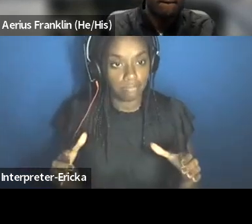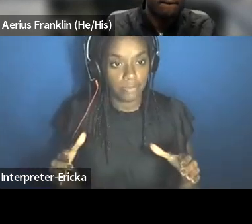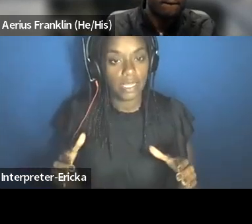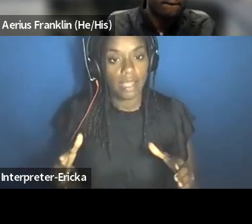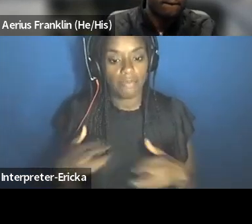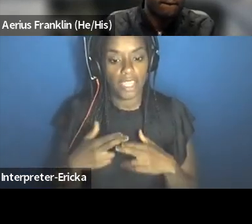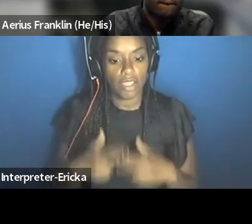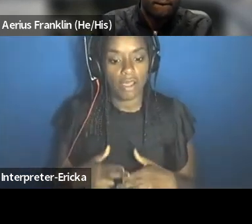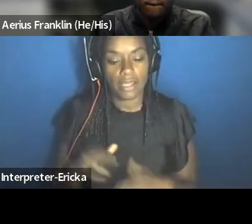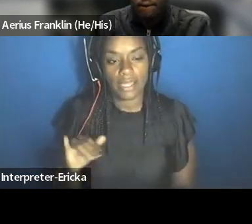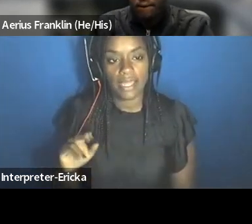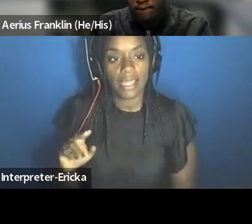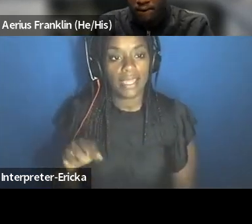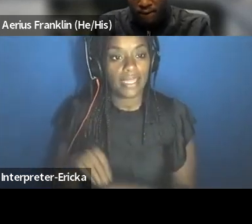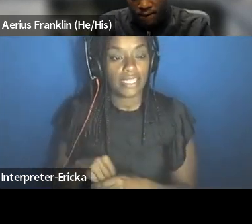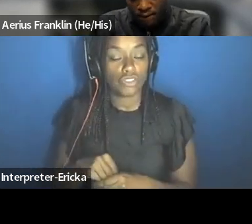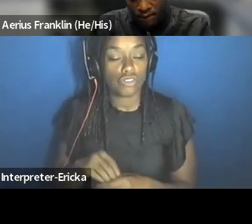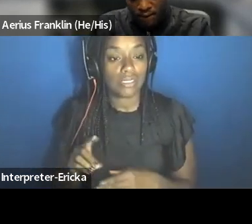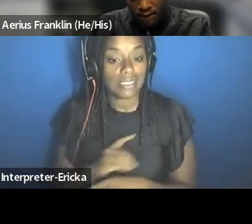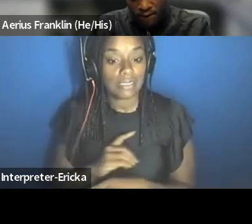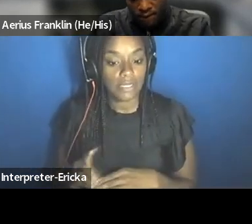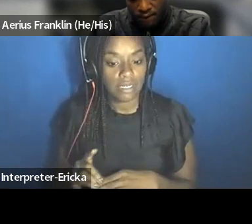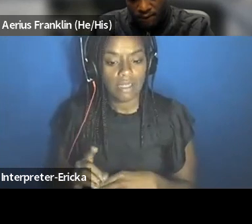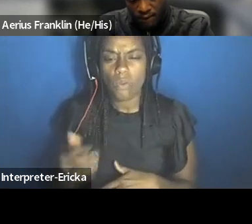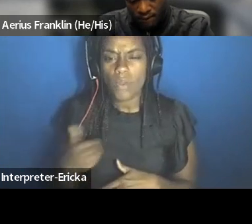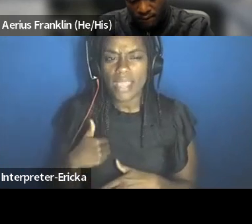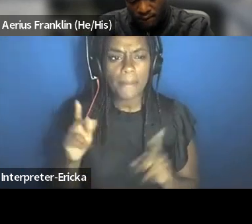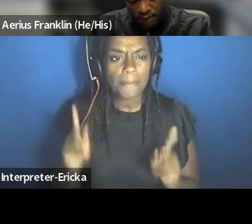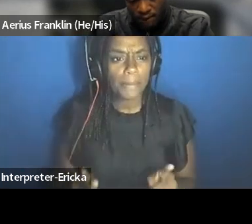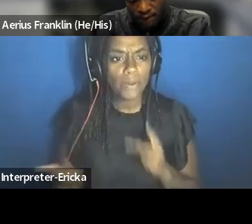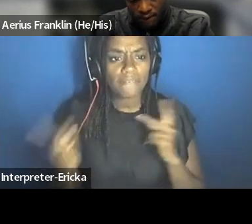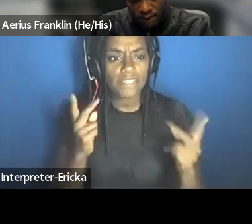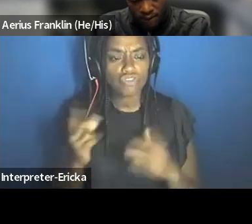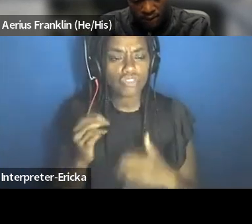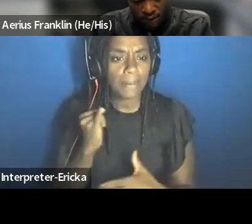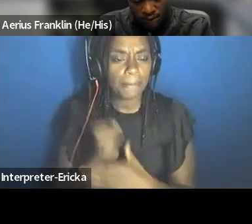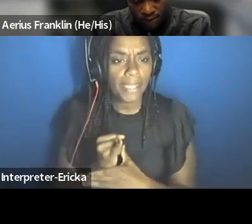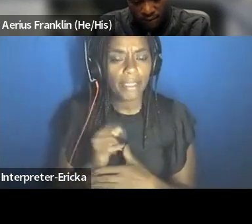walk audit team. And so it was someone who's visually impaired, someone that uses a mobility device, business owners,